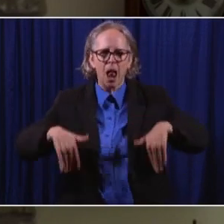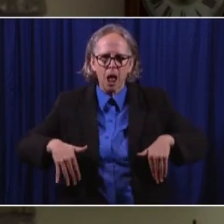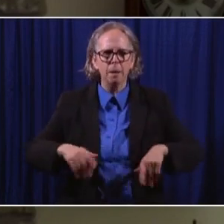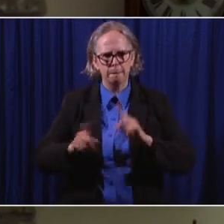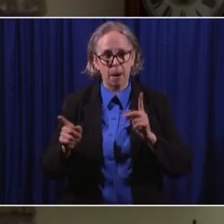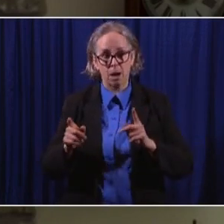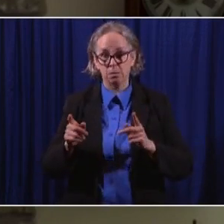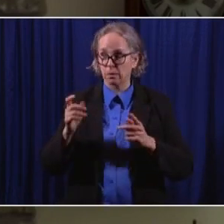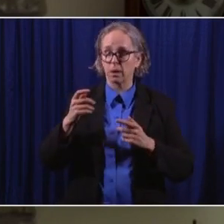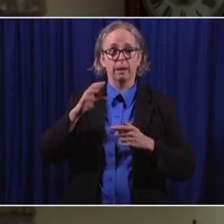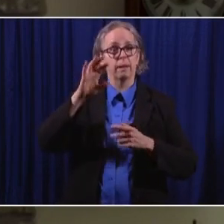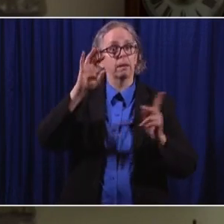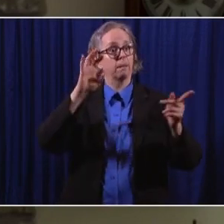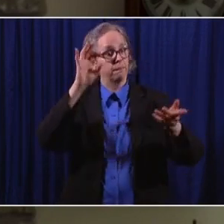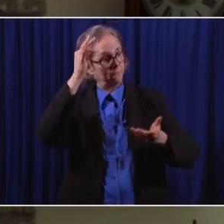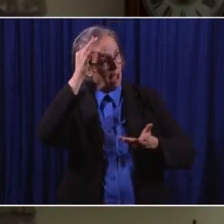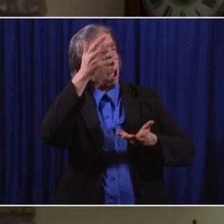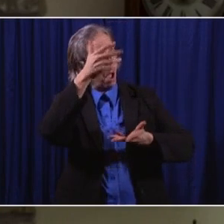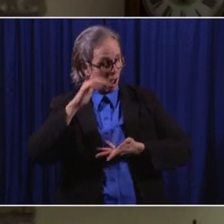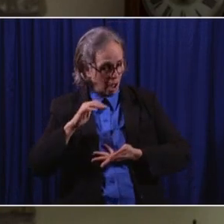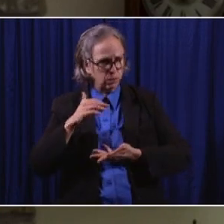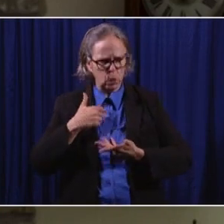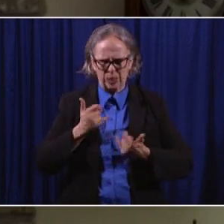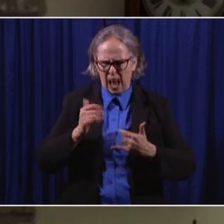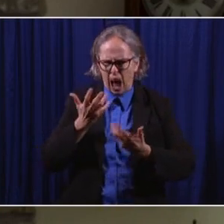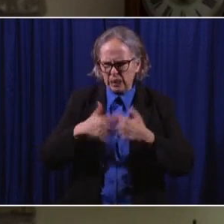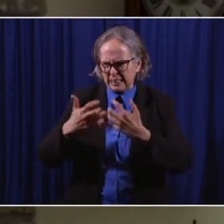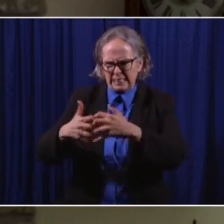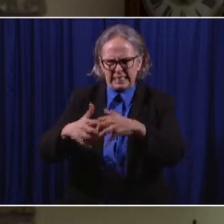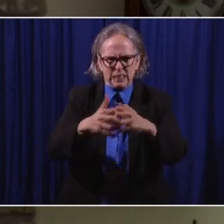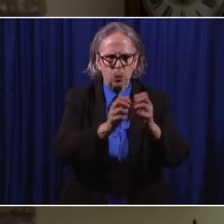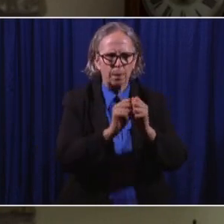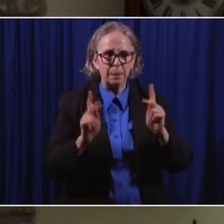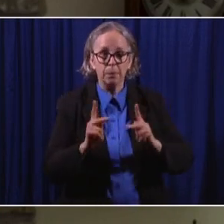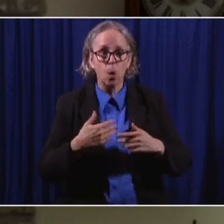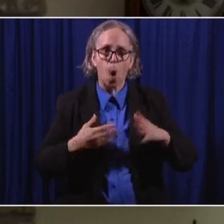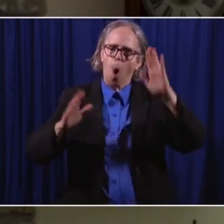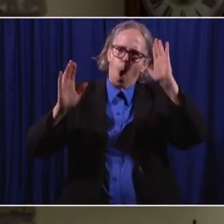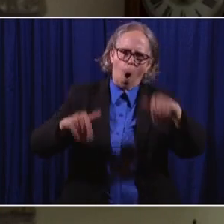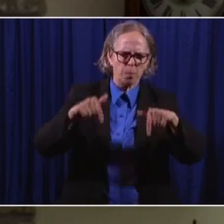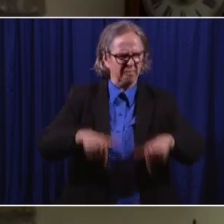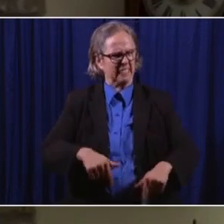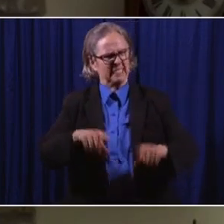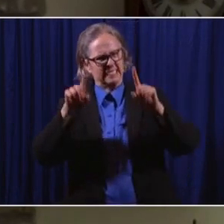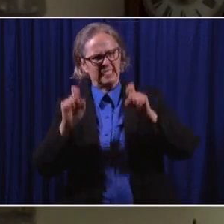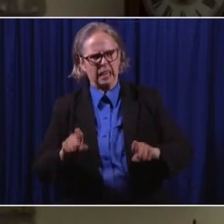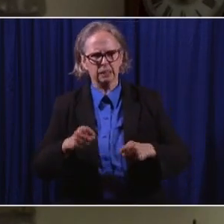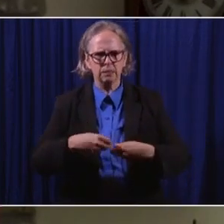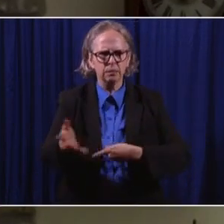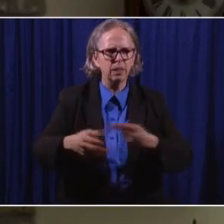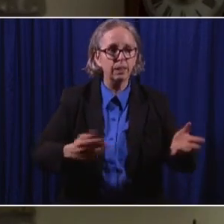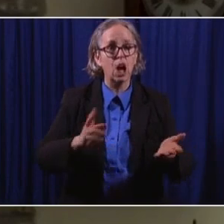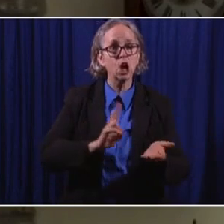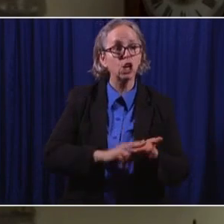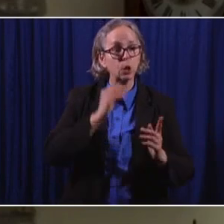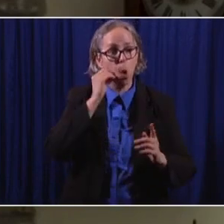with others. But there's a possibility that we could use some of those tests to enable you to see your